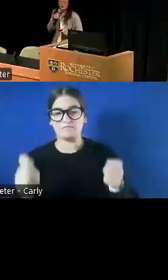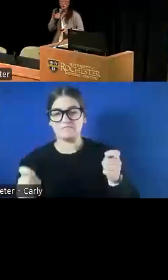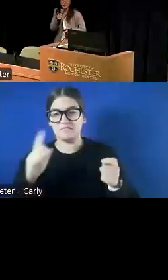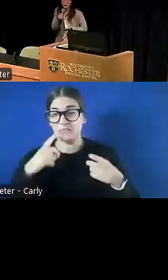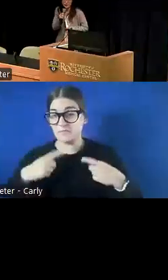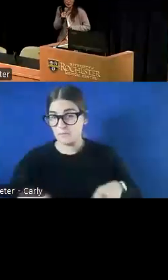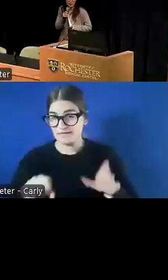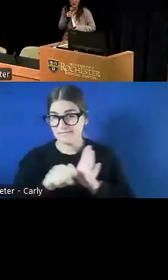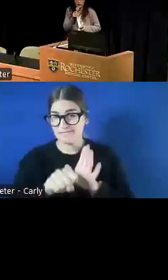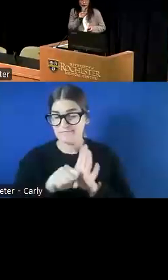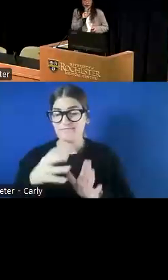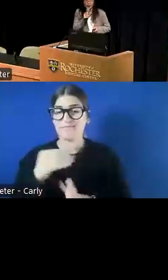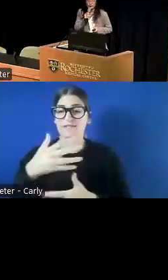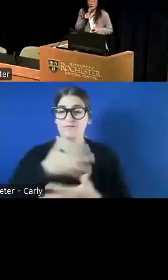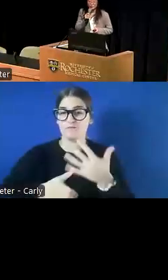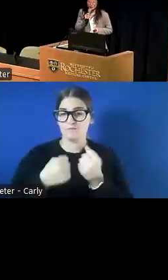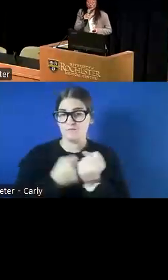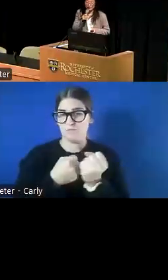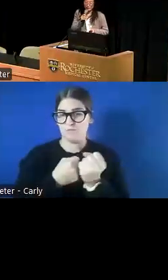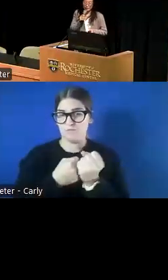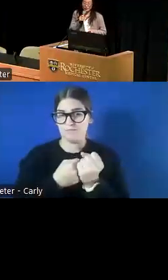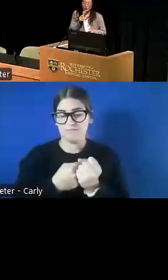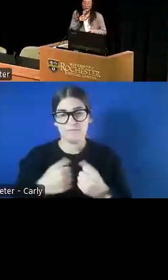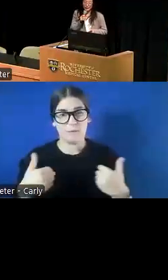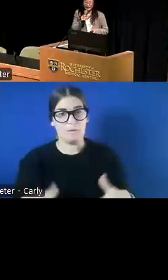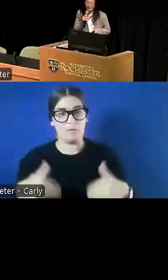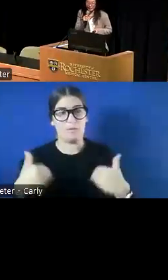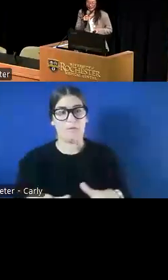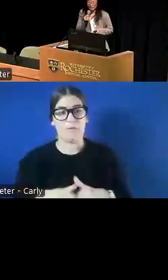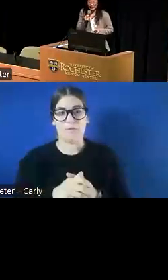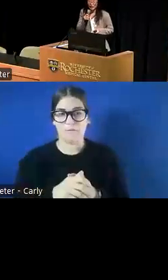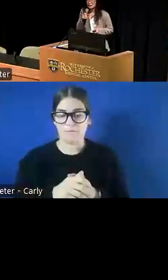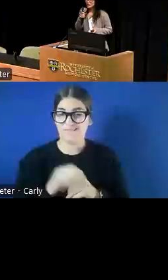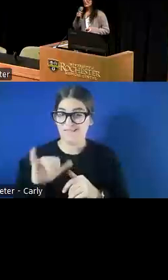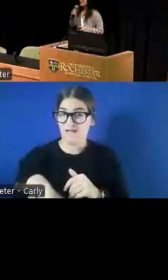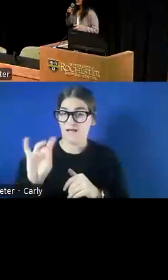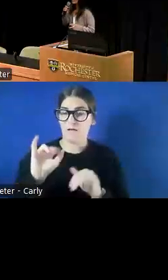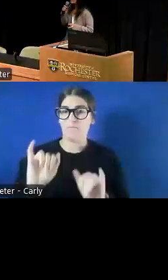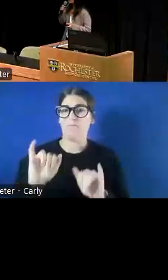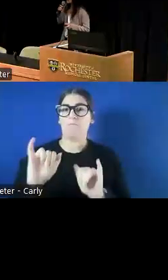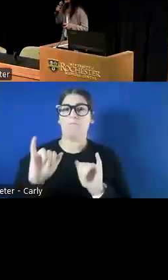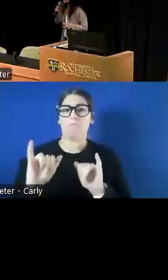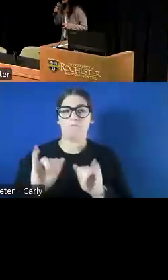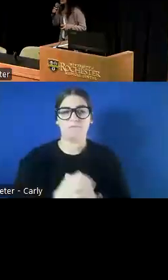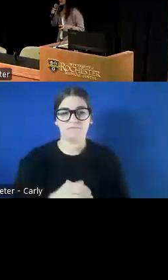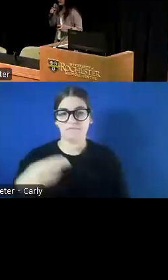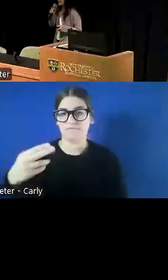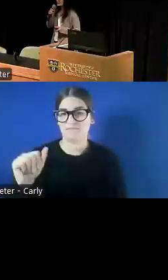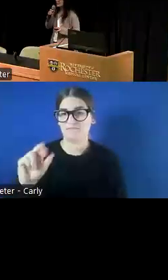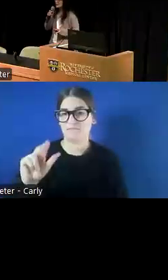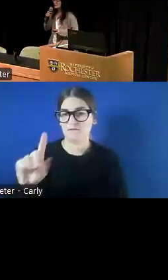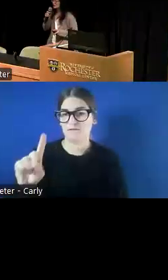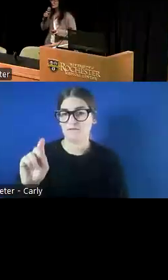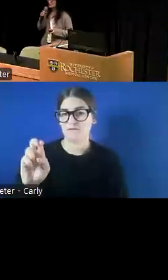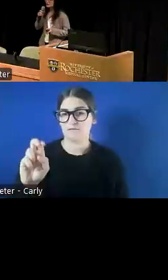social support. So that is a pretty remarkable finding. And Dr. Harold Koenig, who's a